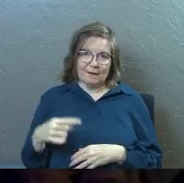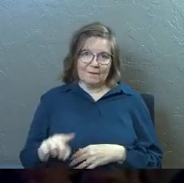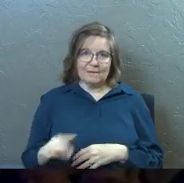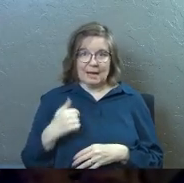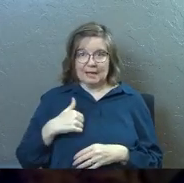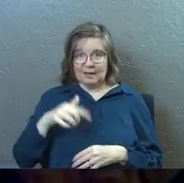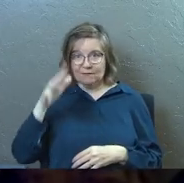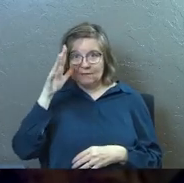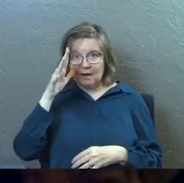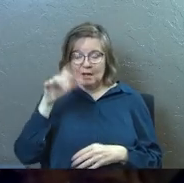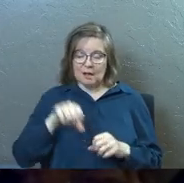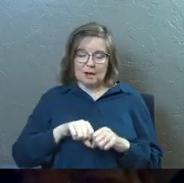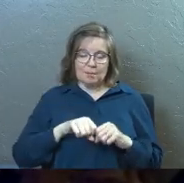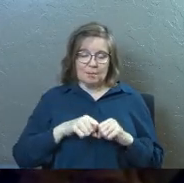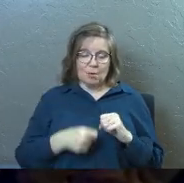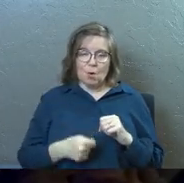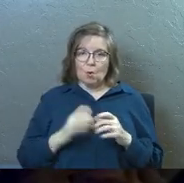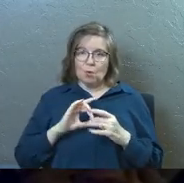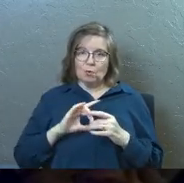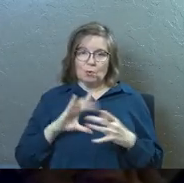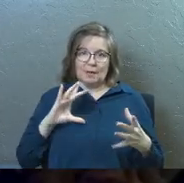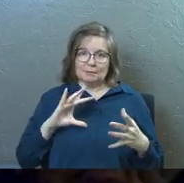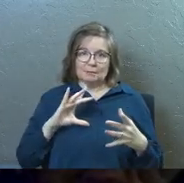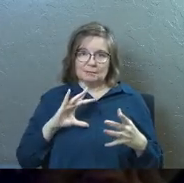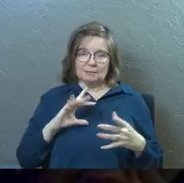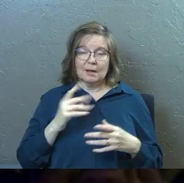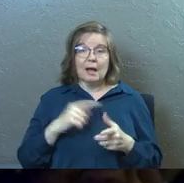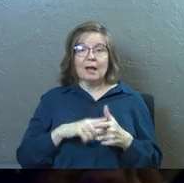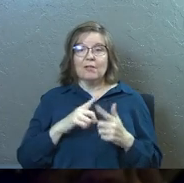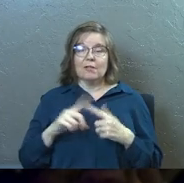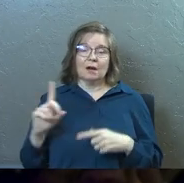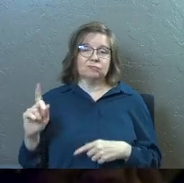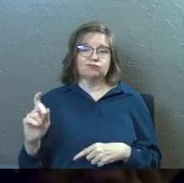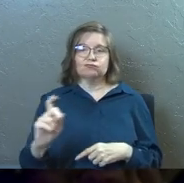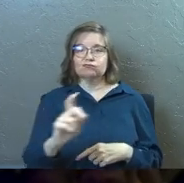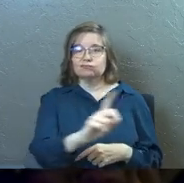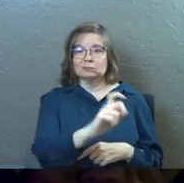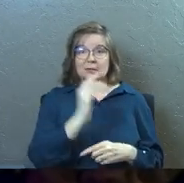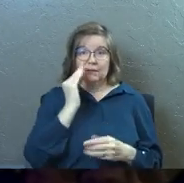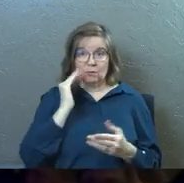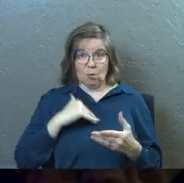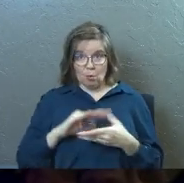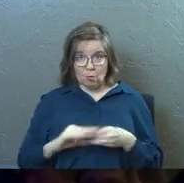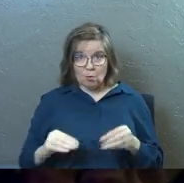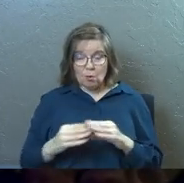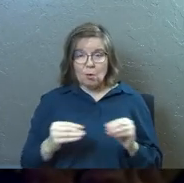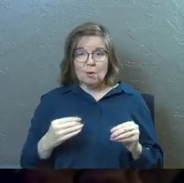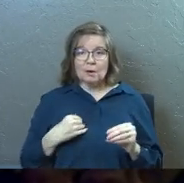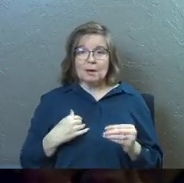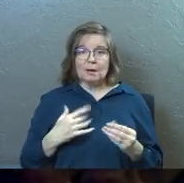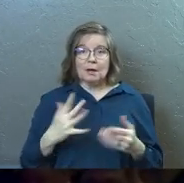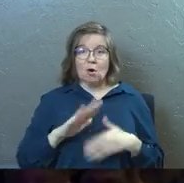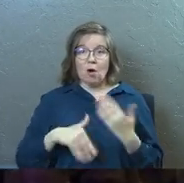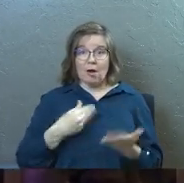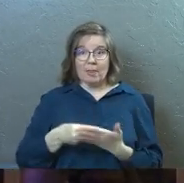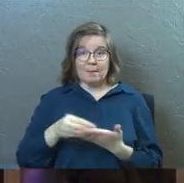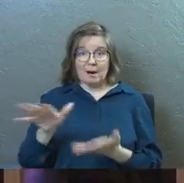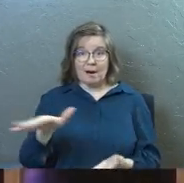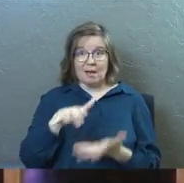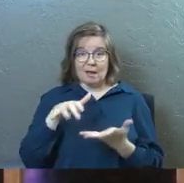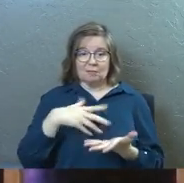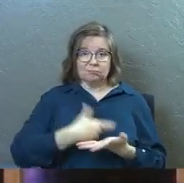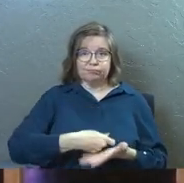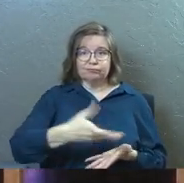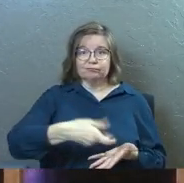his father, broke the relationship. And then he goes off, if you know the story, and he wastes all the money on